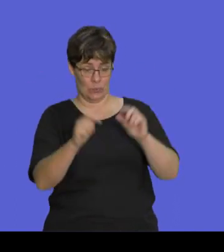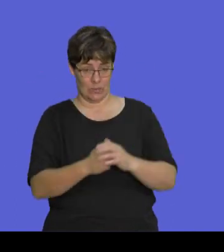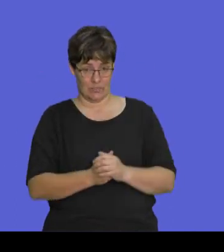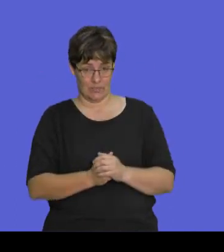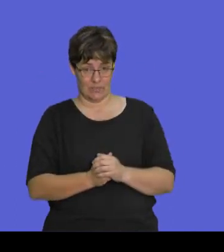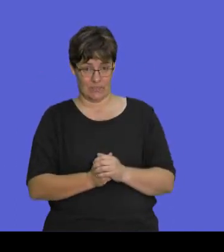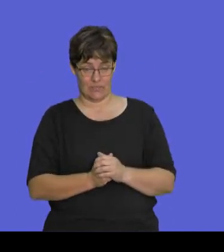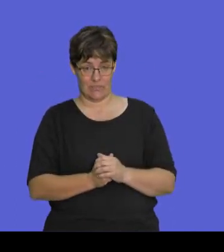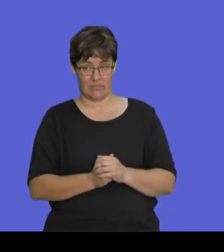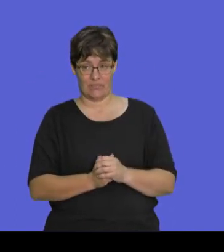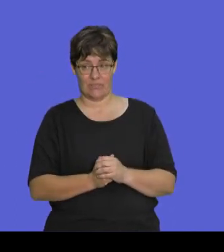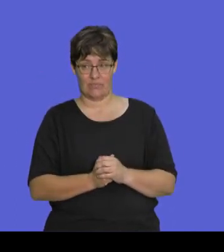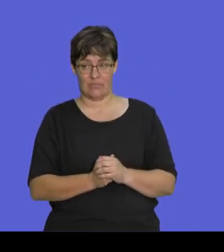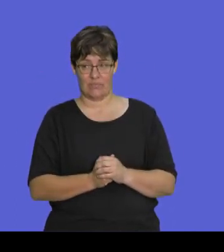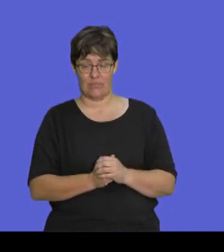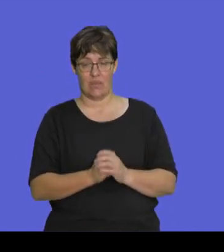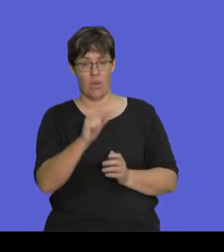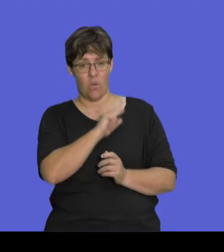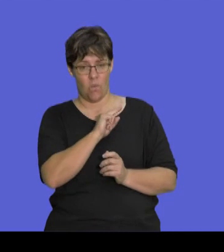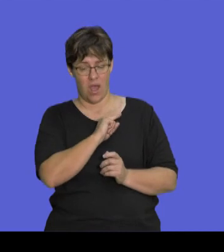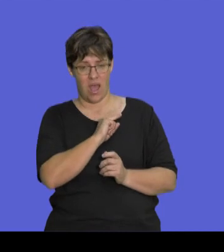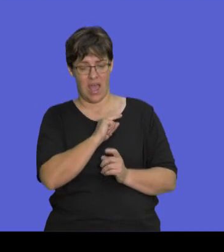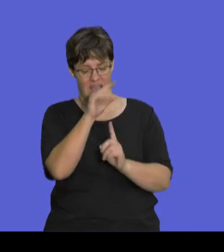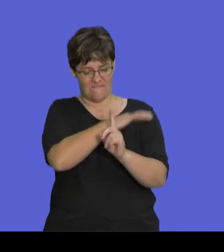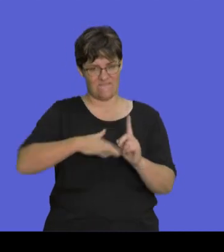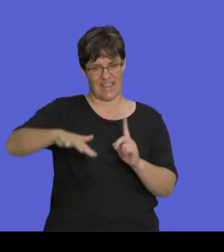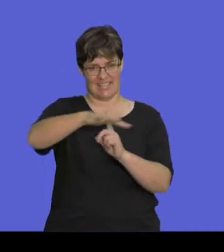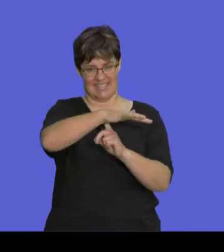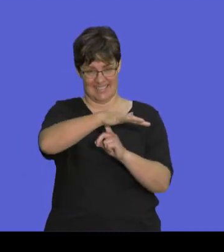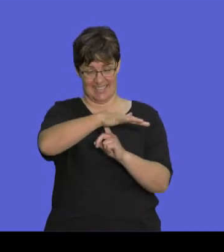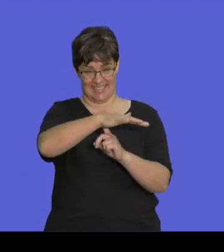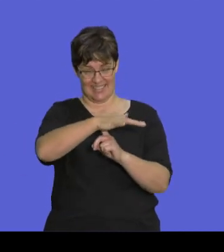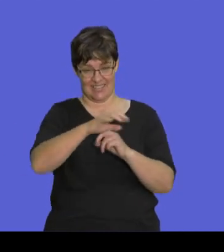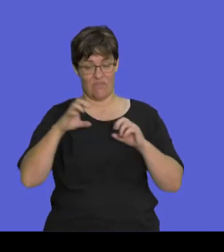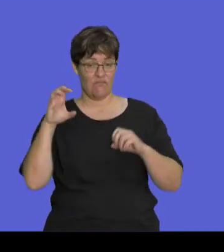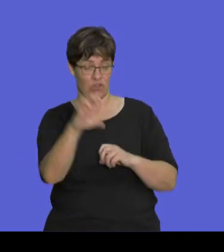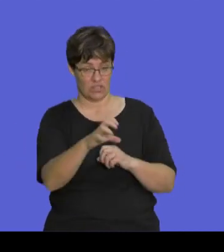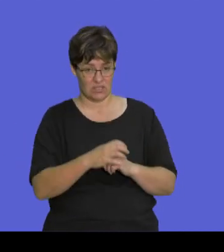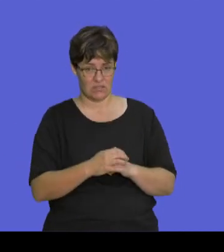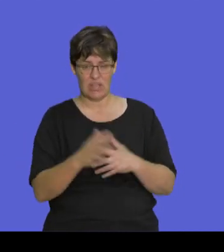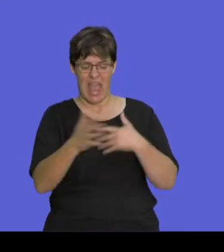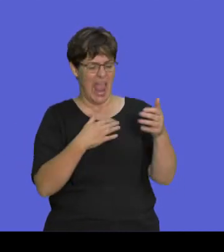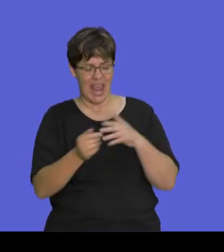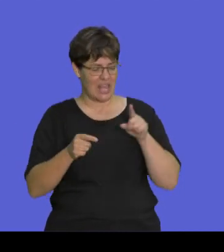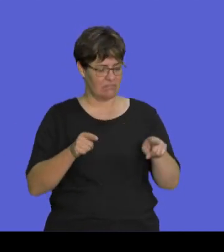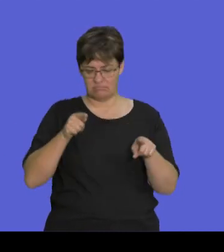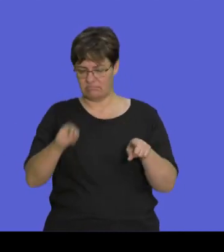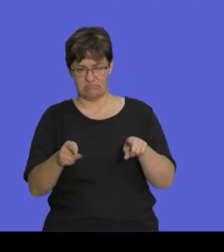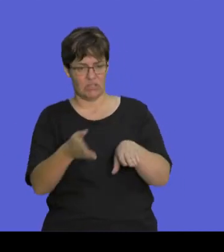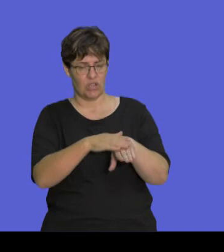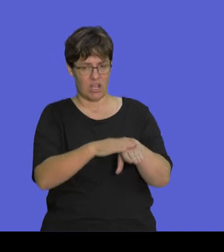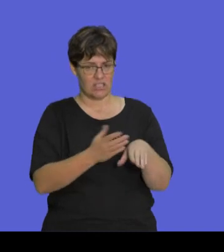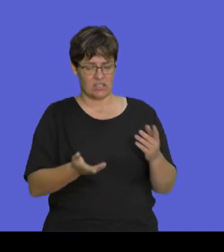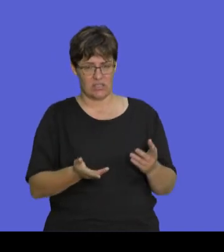force, right? Because these are field forces, right? And then the electrostatic force between any 2